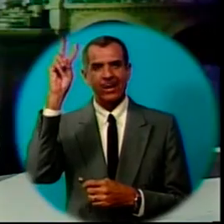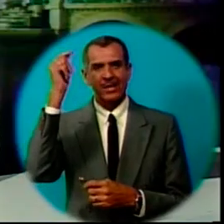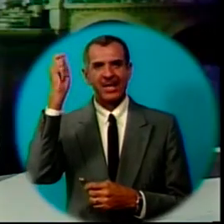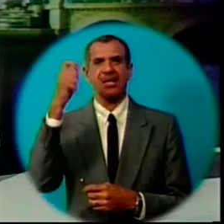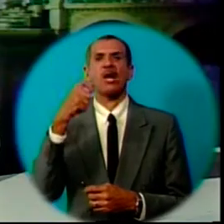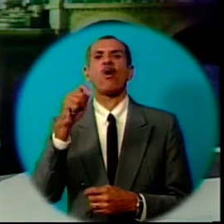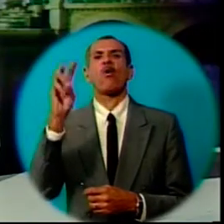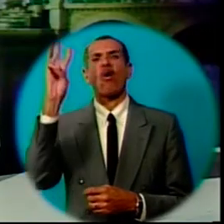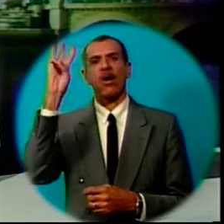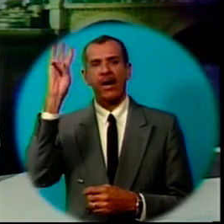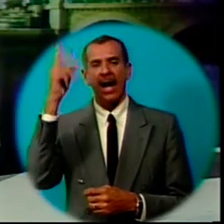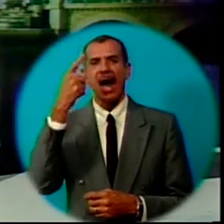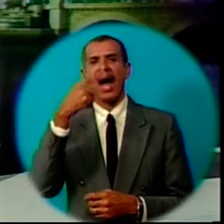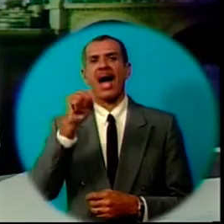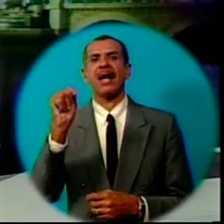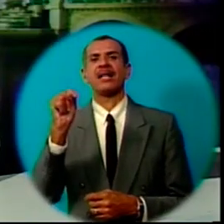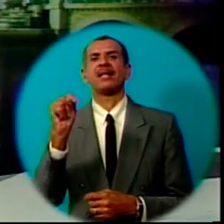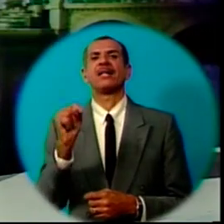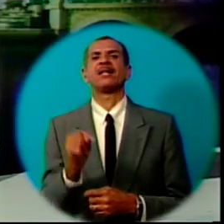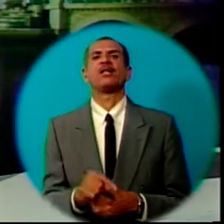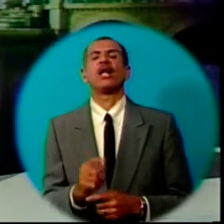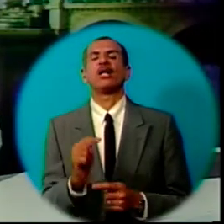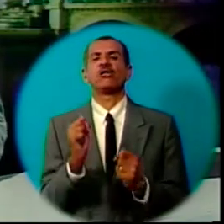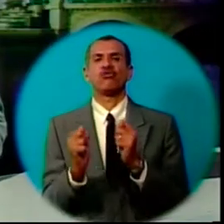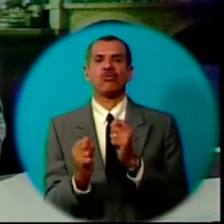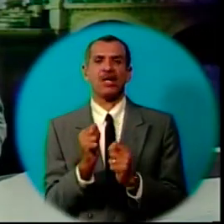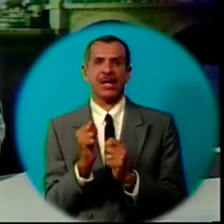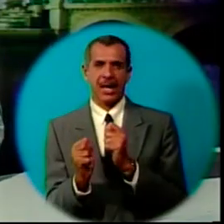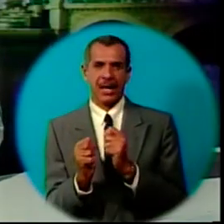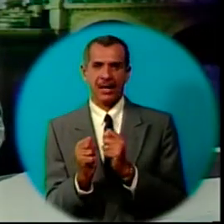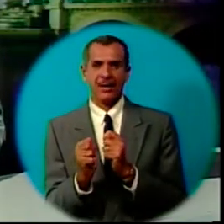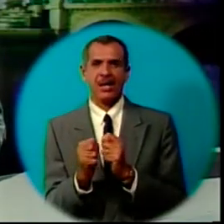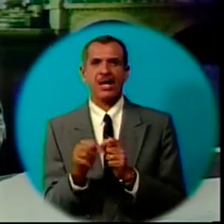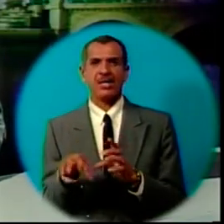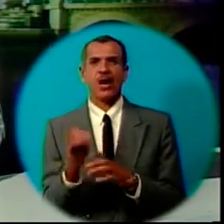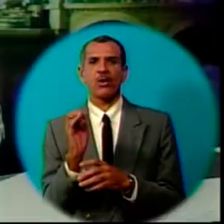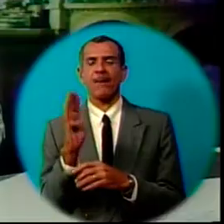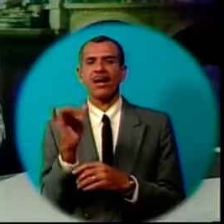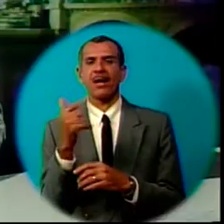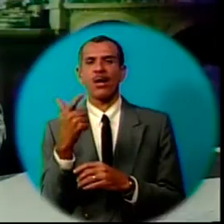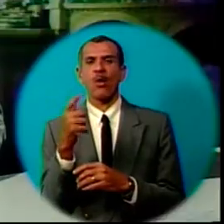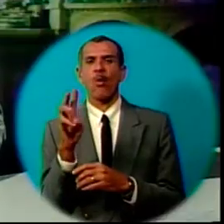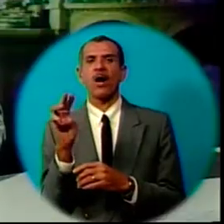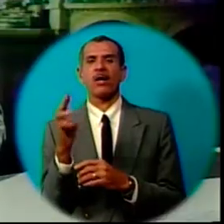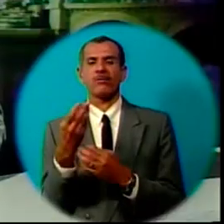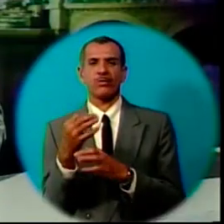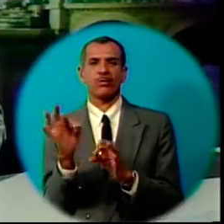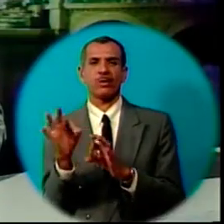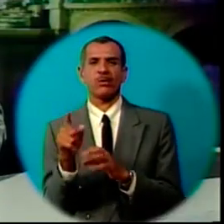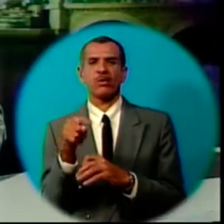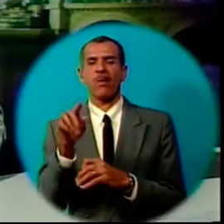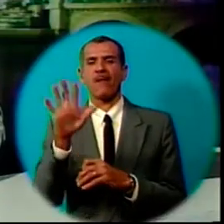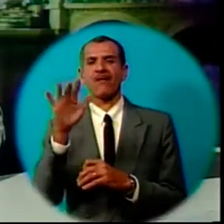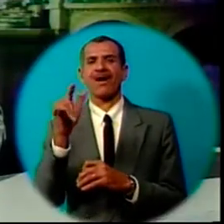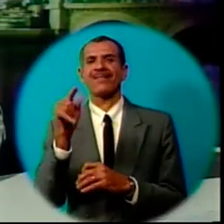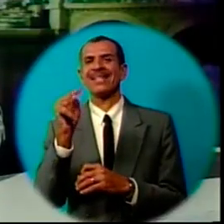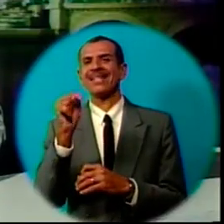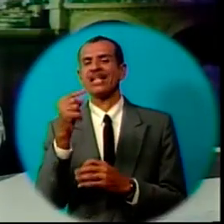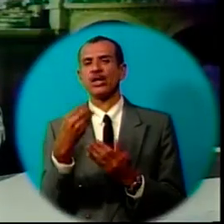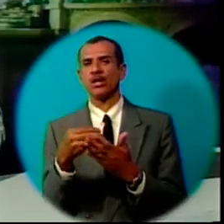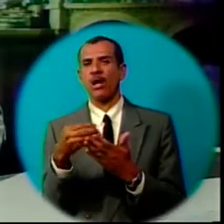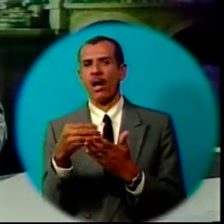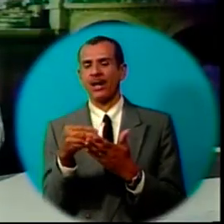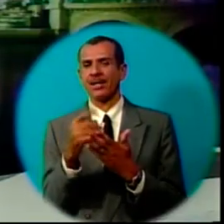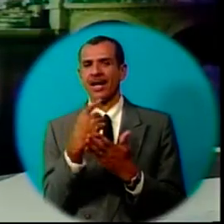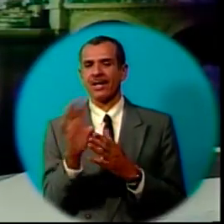President Warner is home in Trinidad, but he's out on bail. And Warner was released on 2.5 million TT dollars after